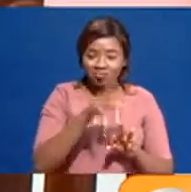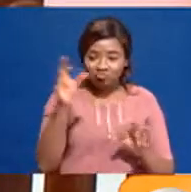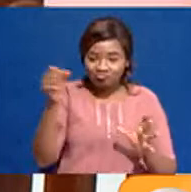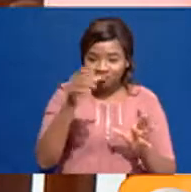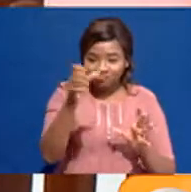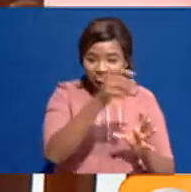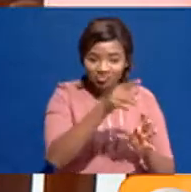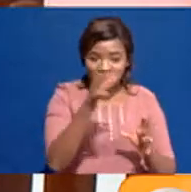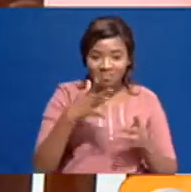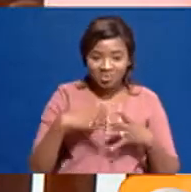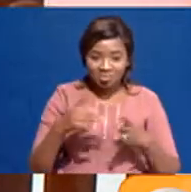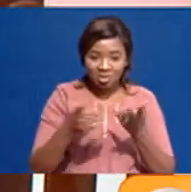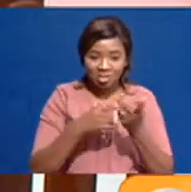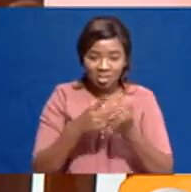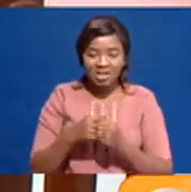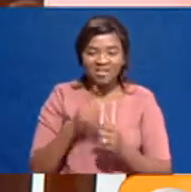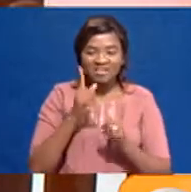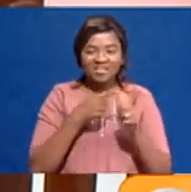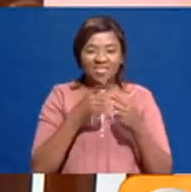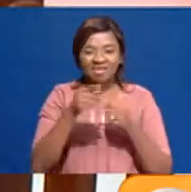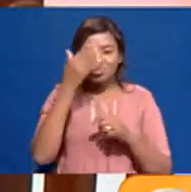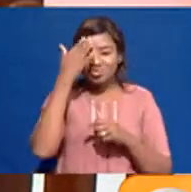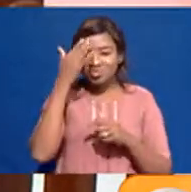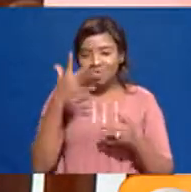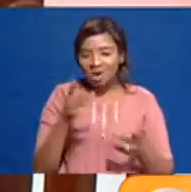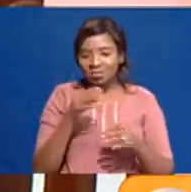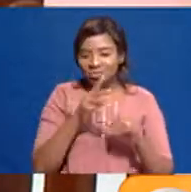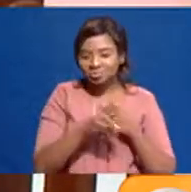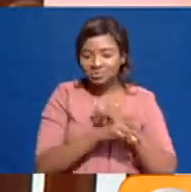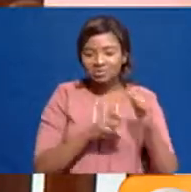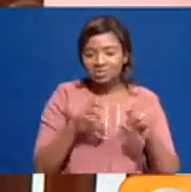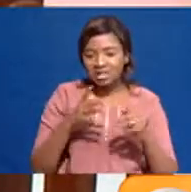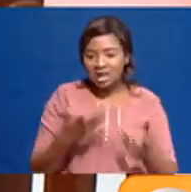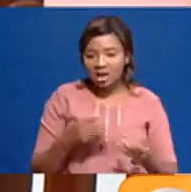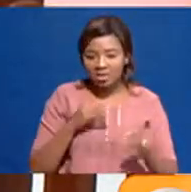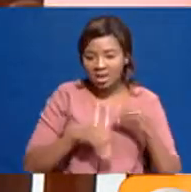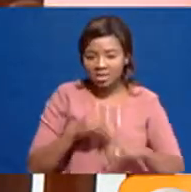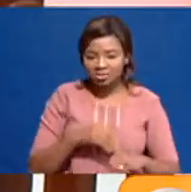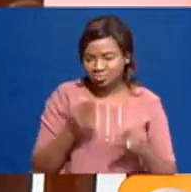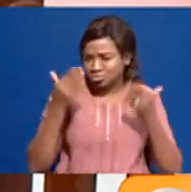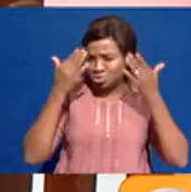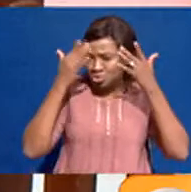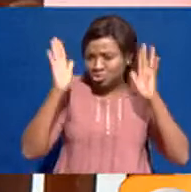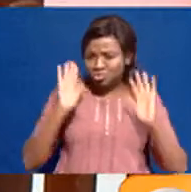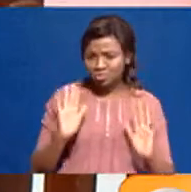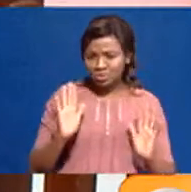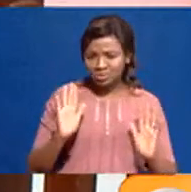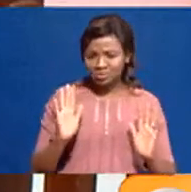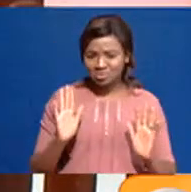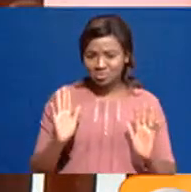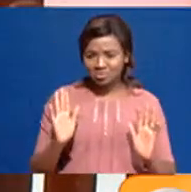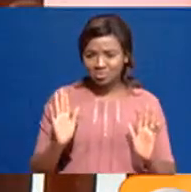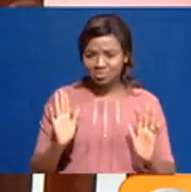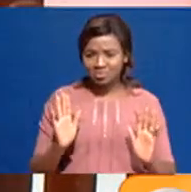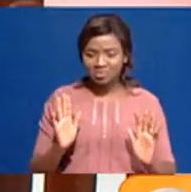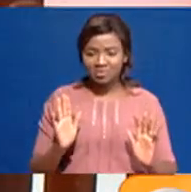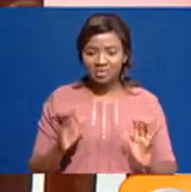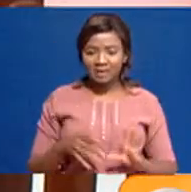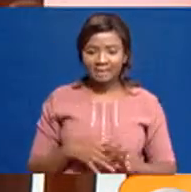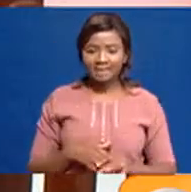how would you bribe these ones, and how would they do not know the ballot they will be given to